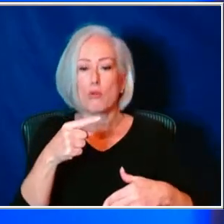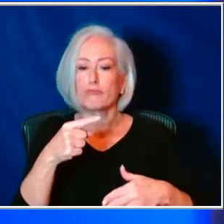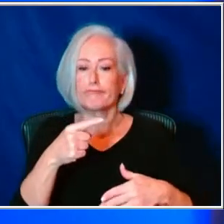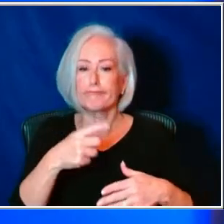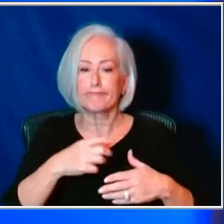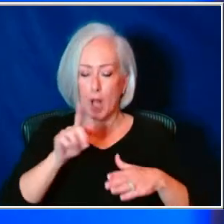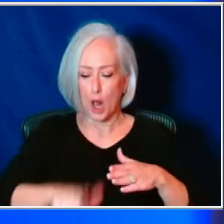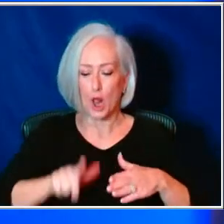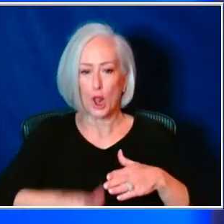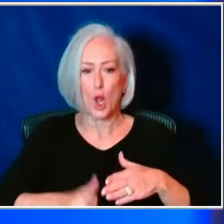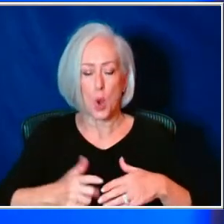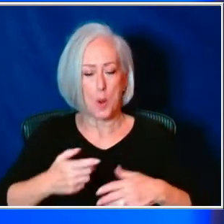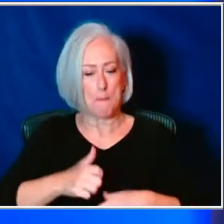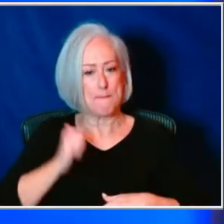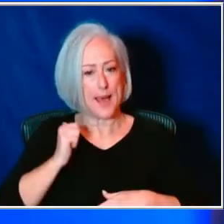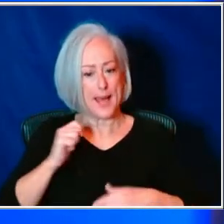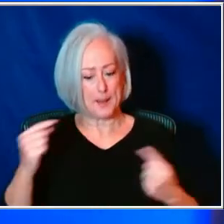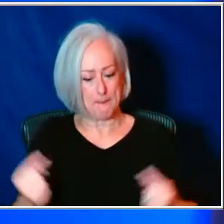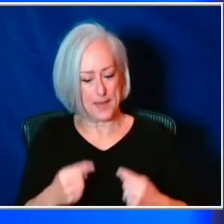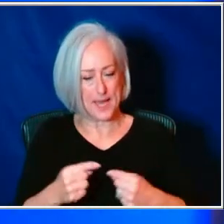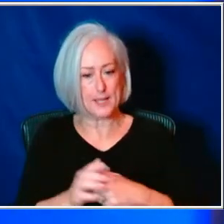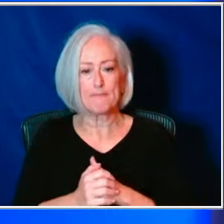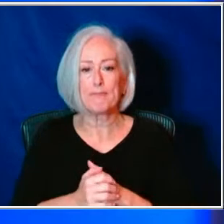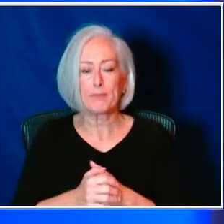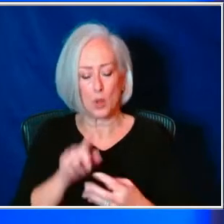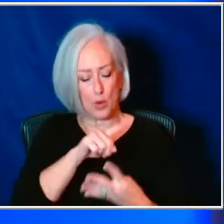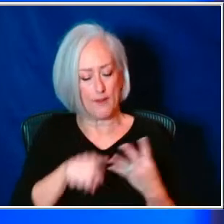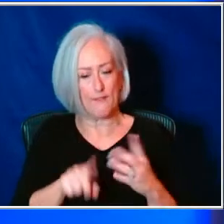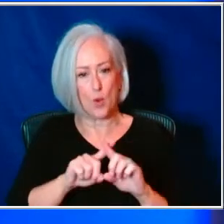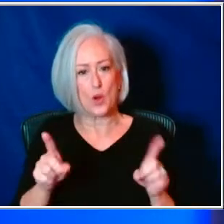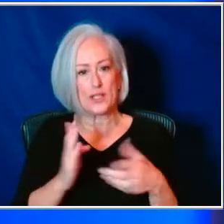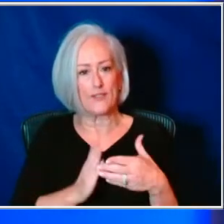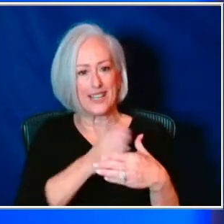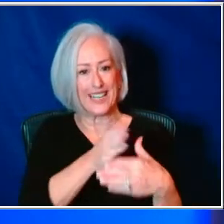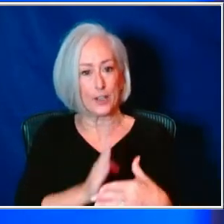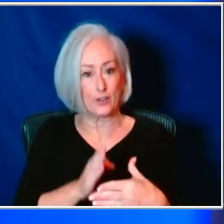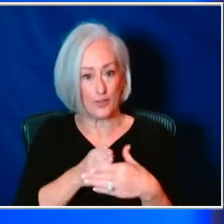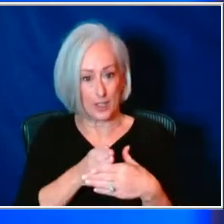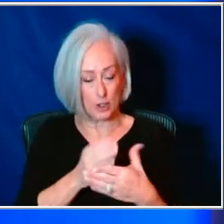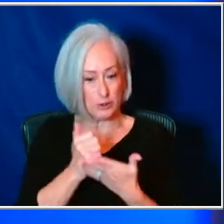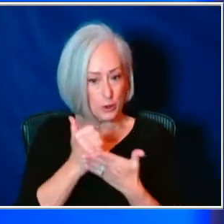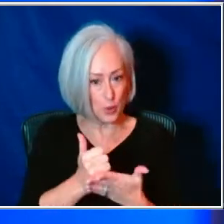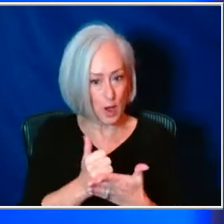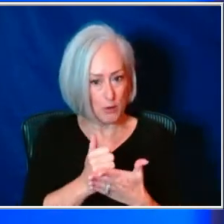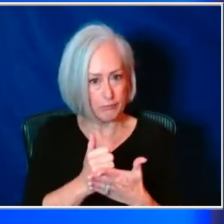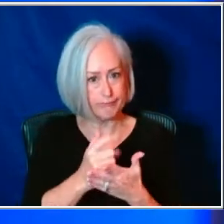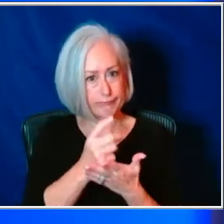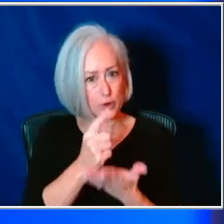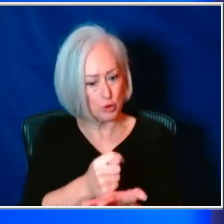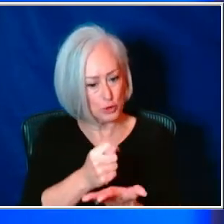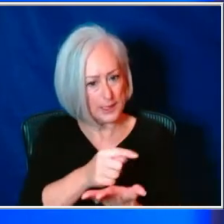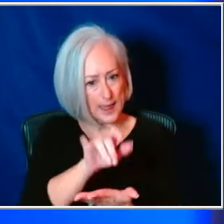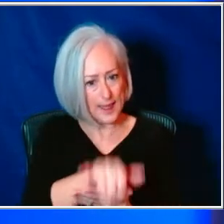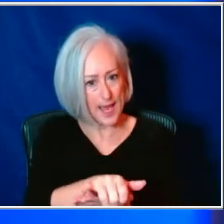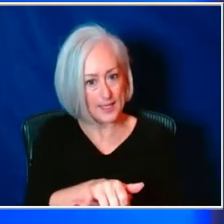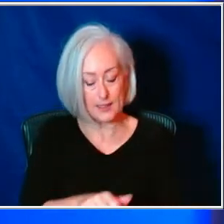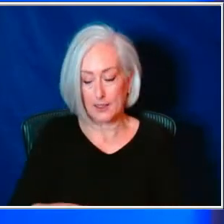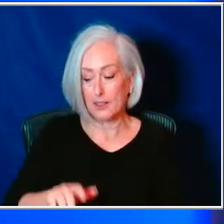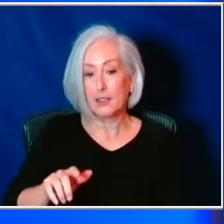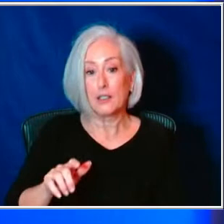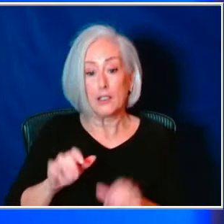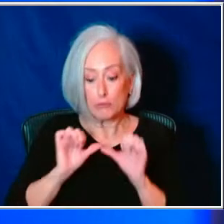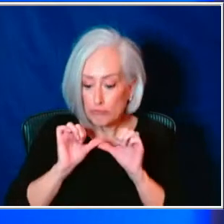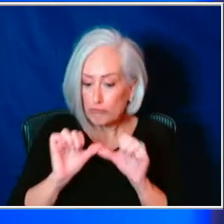all evidence-based in how they treat chronic low back pain. But as you mentioned, chronic low back pain isn't one size fits all